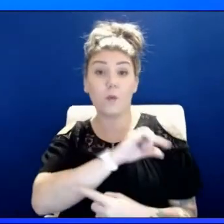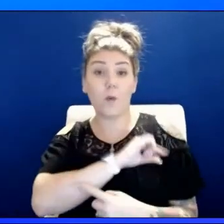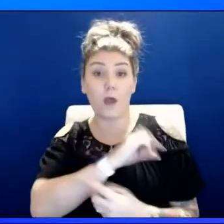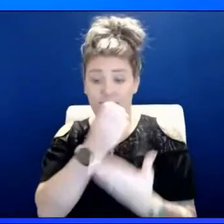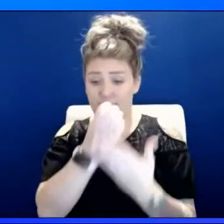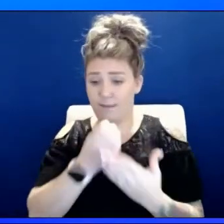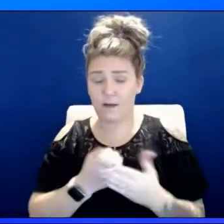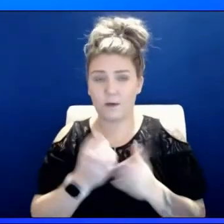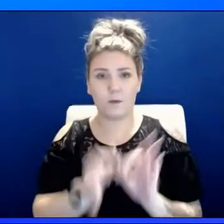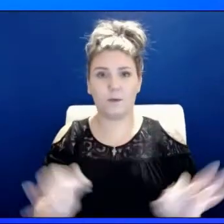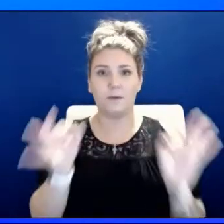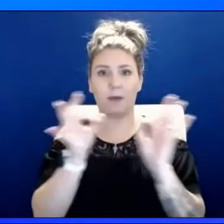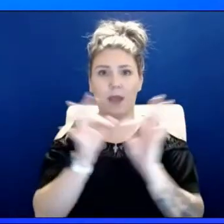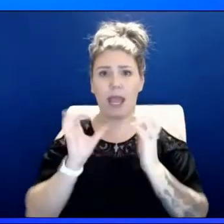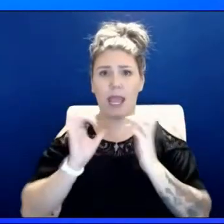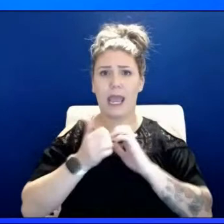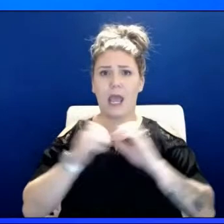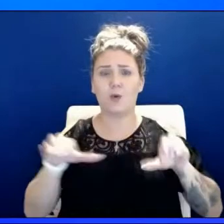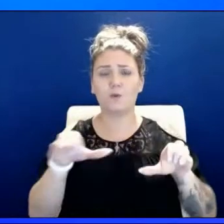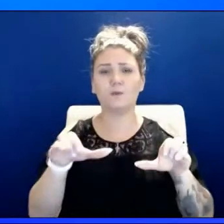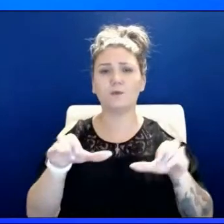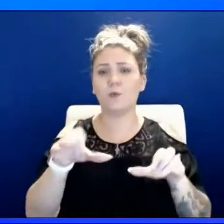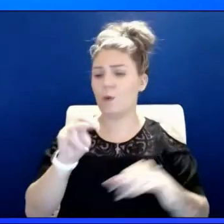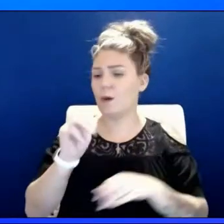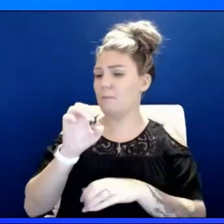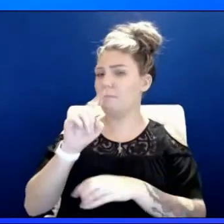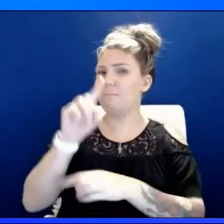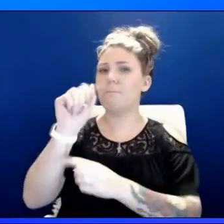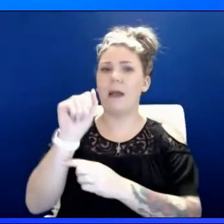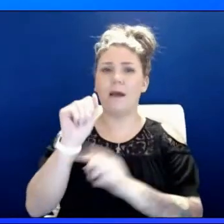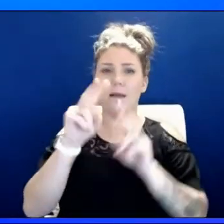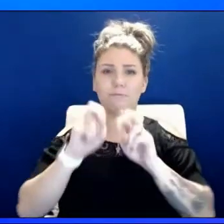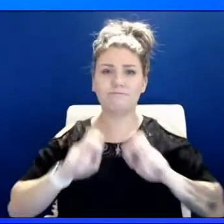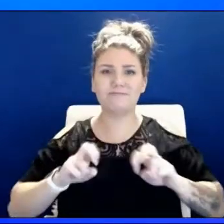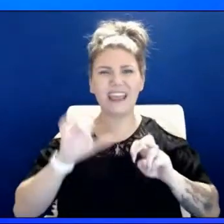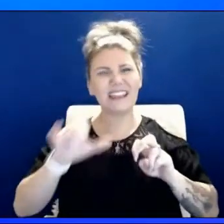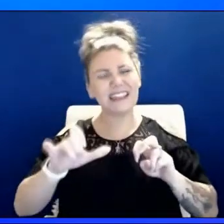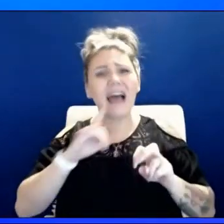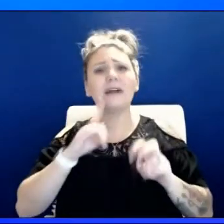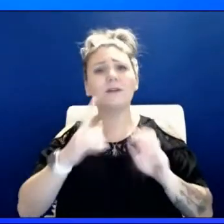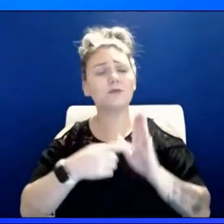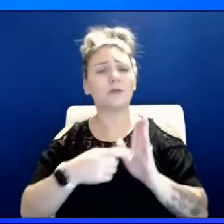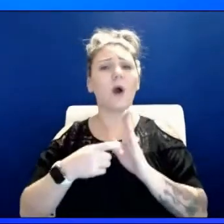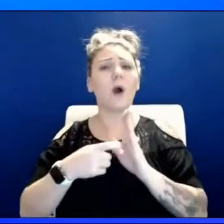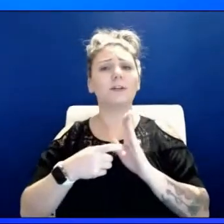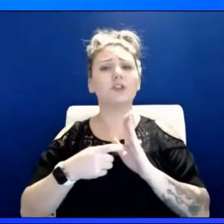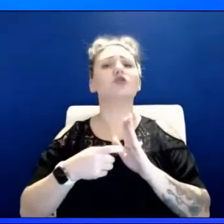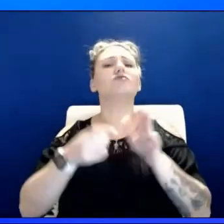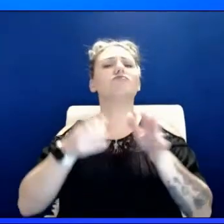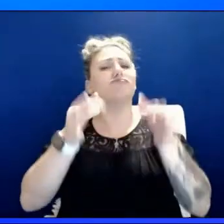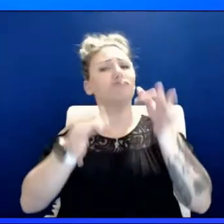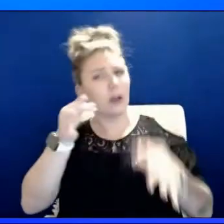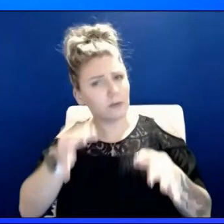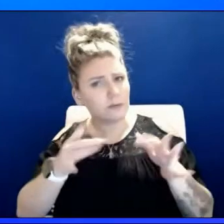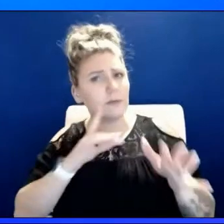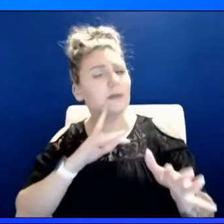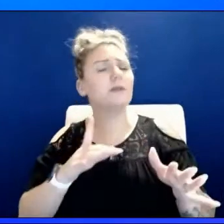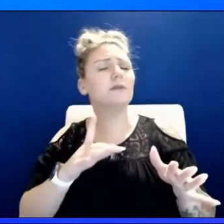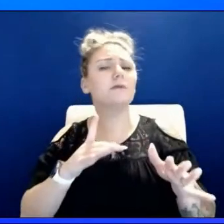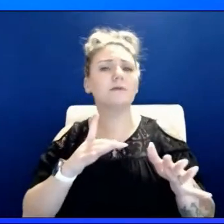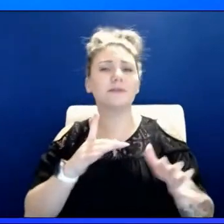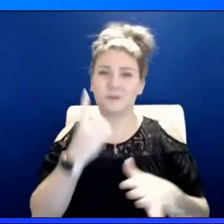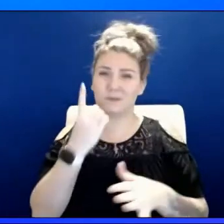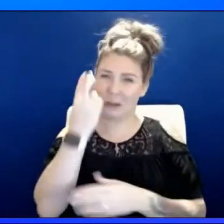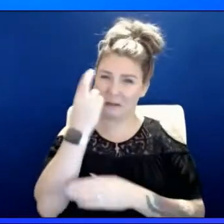to how we do a meta-analysis. And that requires some judgment, which at the end of the day is one reason I don't like